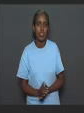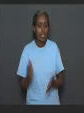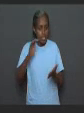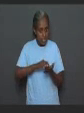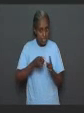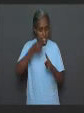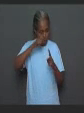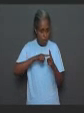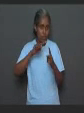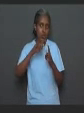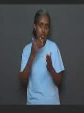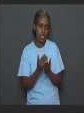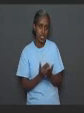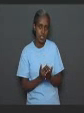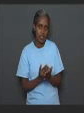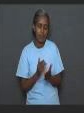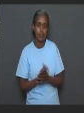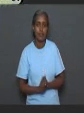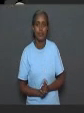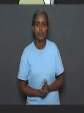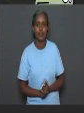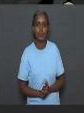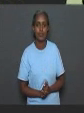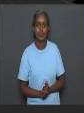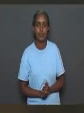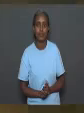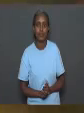Let's get back to our lesson.